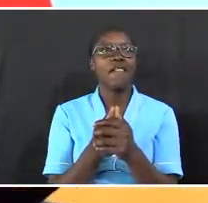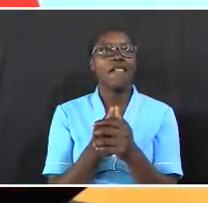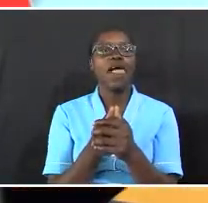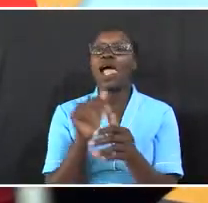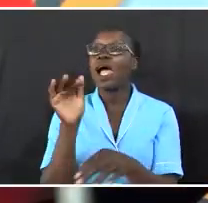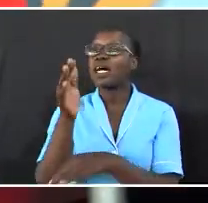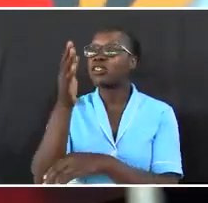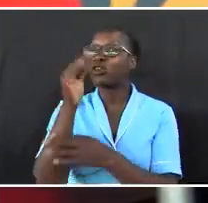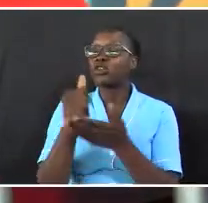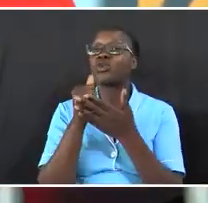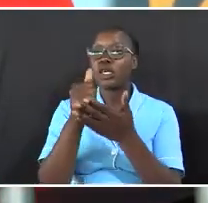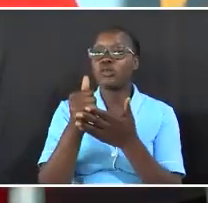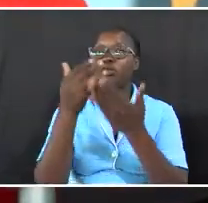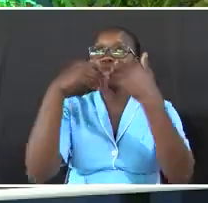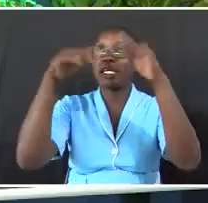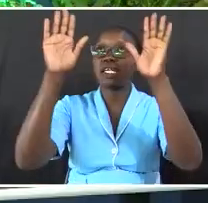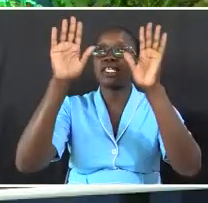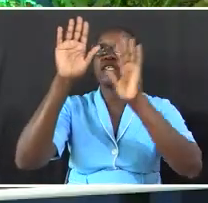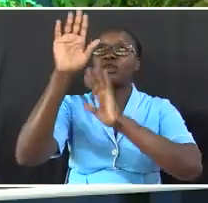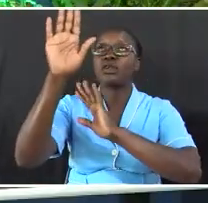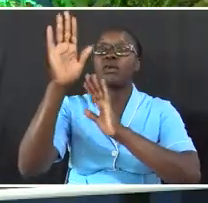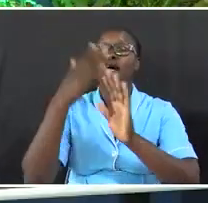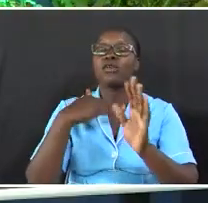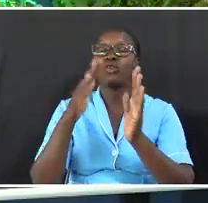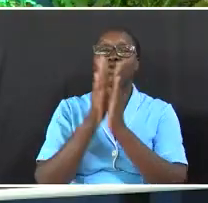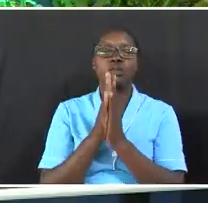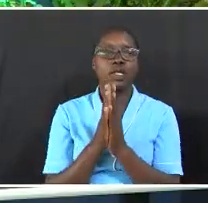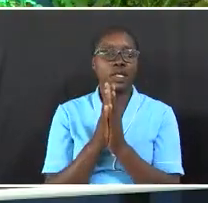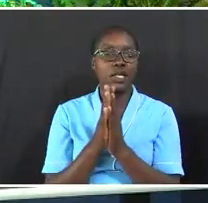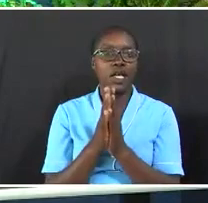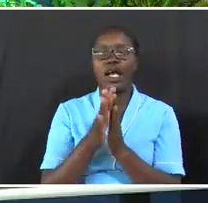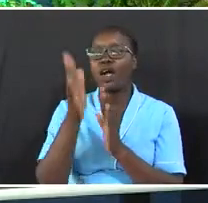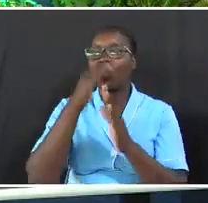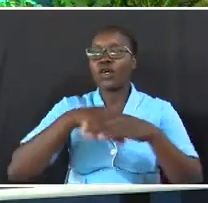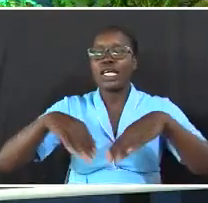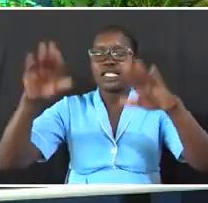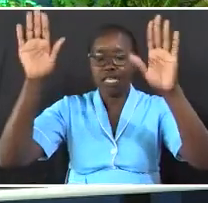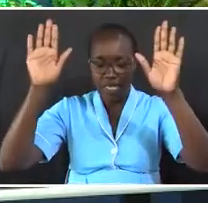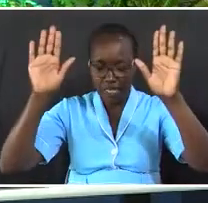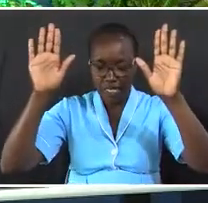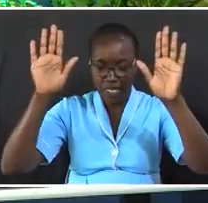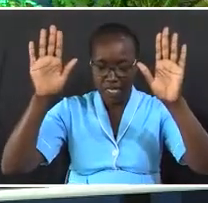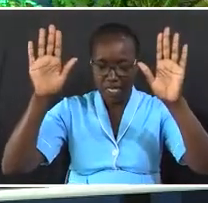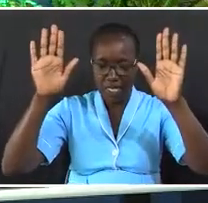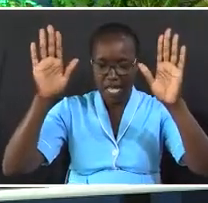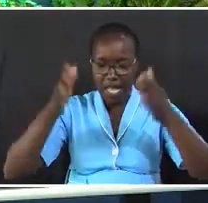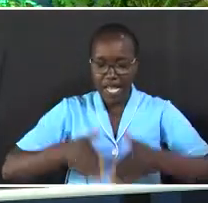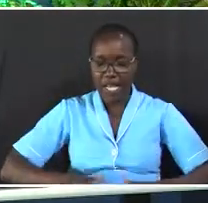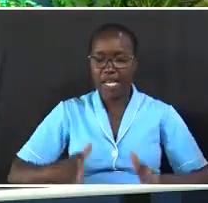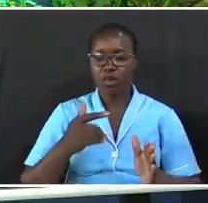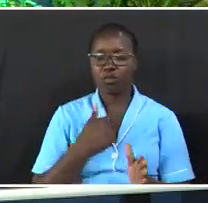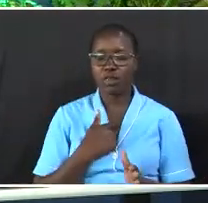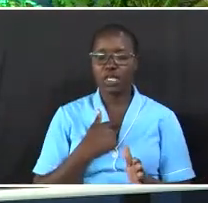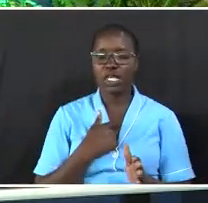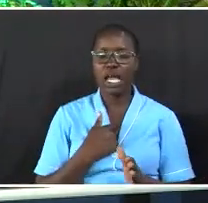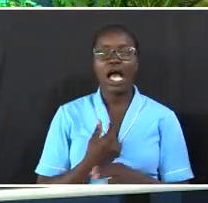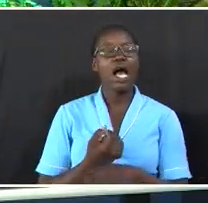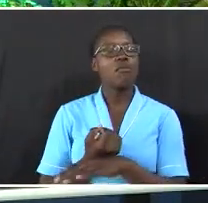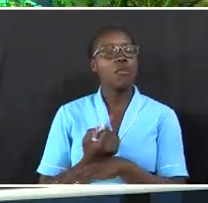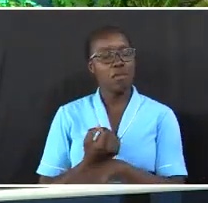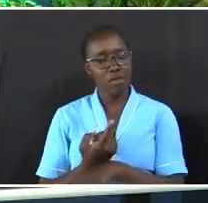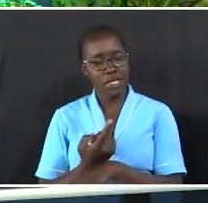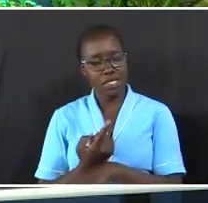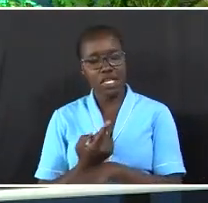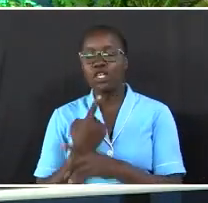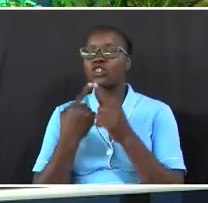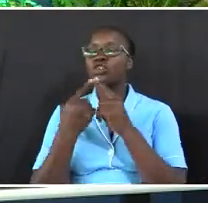Ask God to help you to surrender to him. I want you to pray. God, I surrender. Allow me a moment